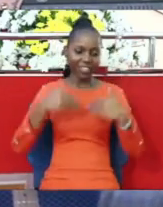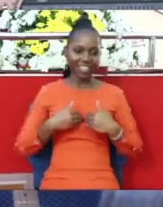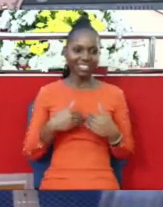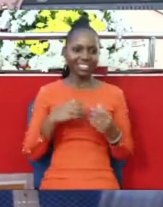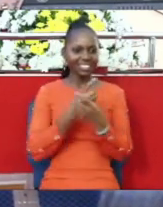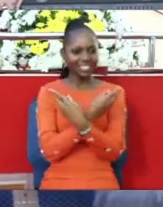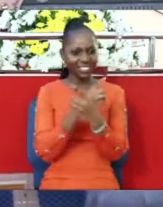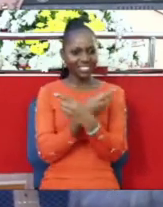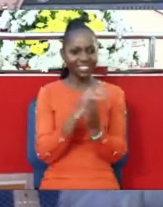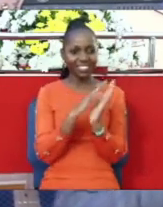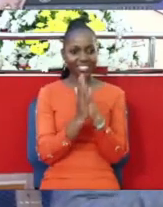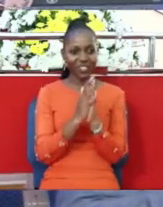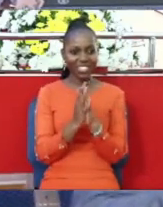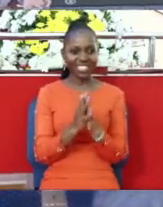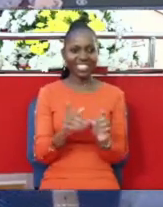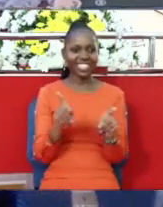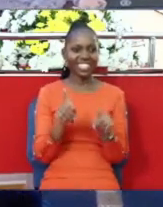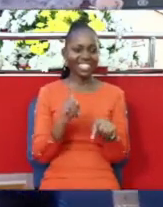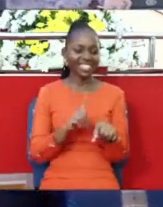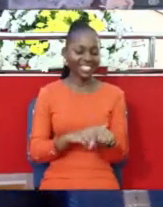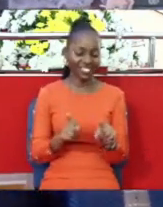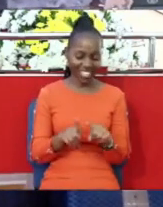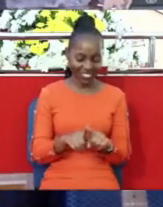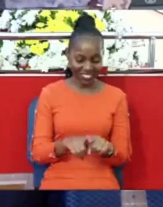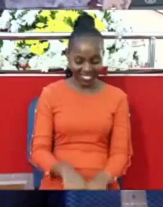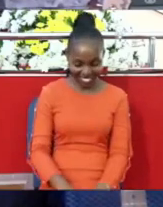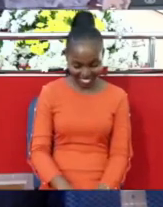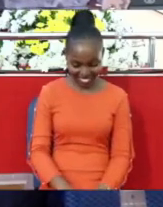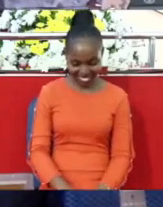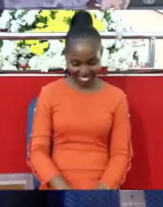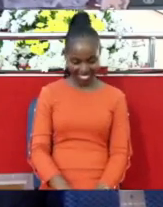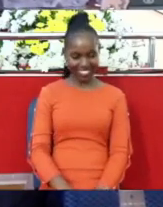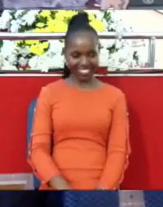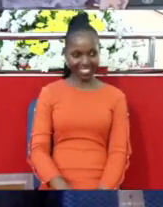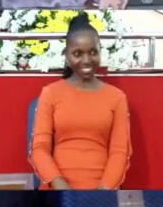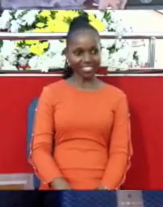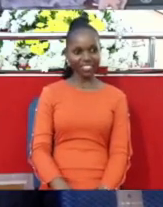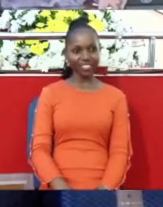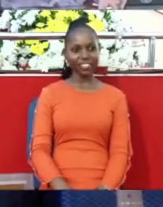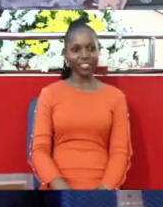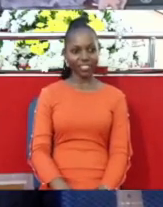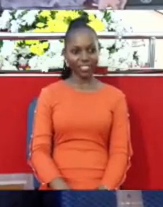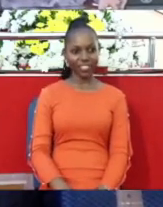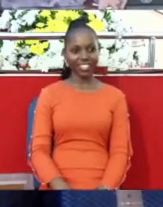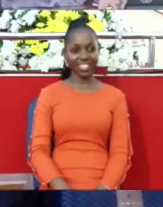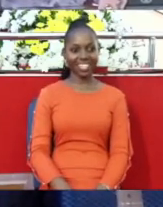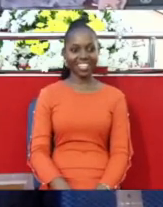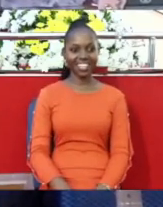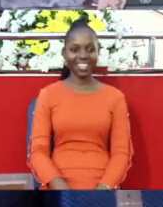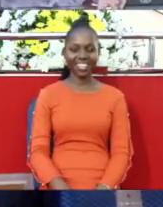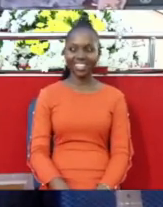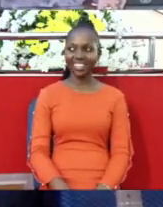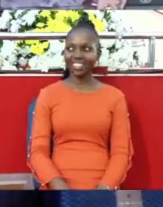Yeah. Manashangaa. Ni room moja. Ilikuwa chumba kimoja. Iko na kitanda. It had a bed. Iko na tuviti, tu sofa seti pale. It had